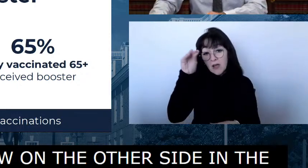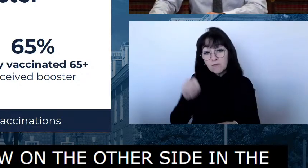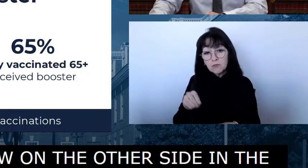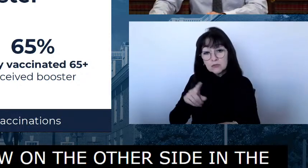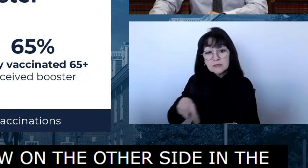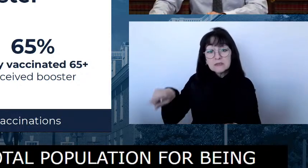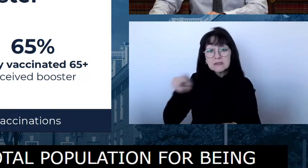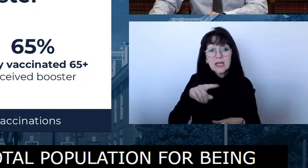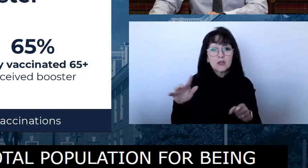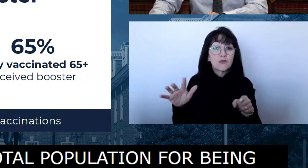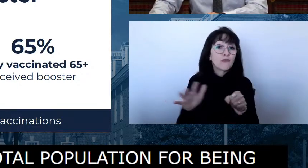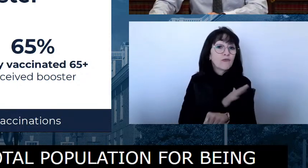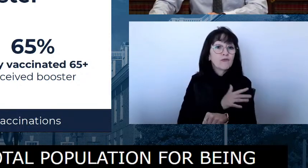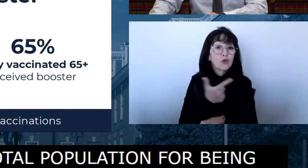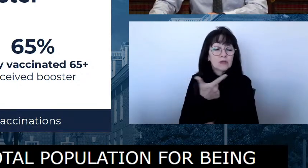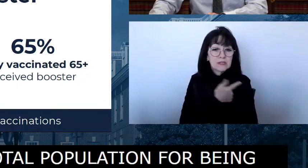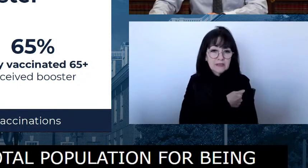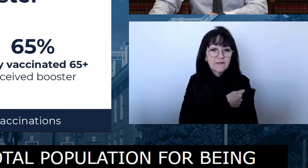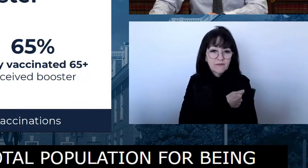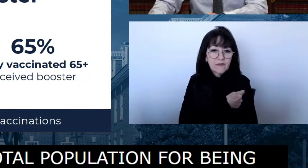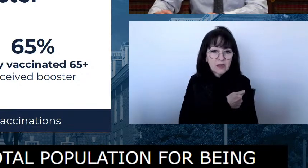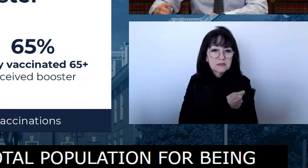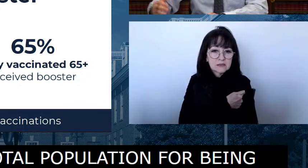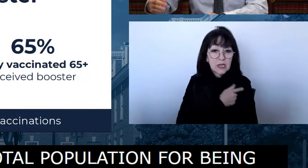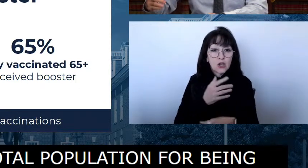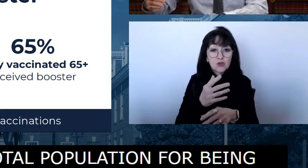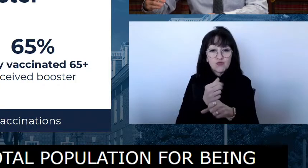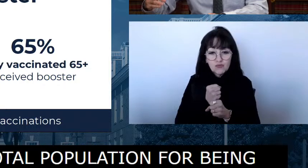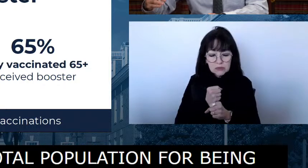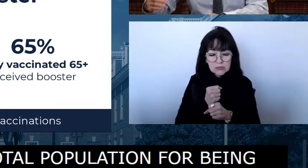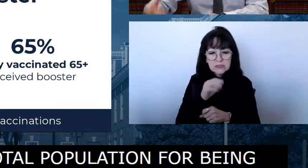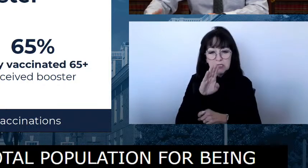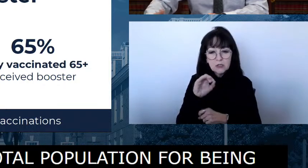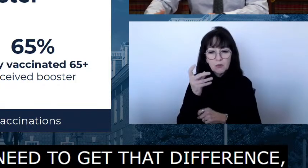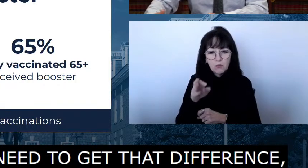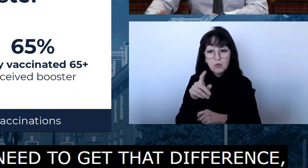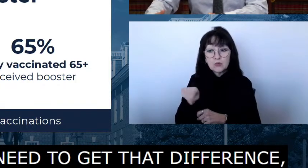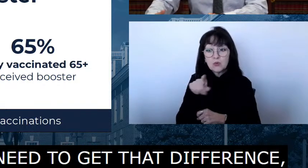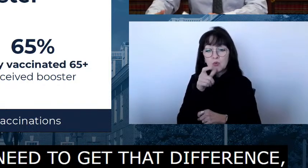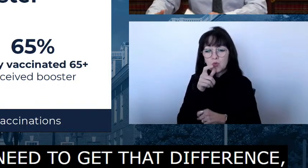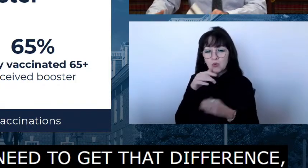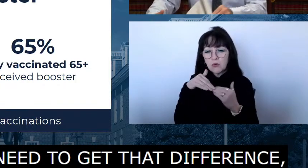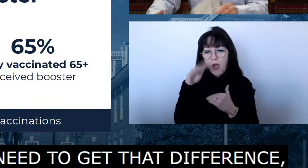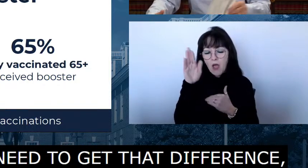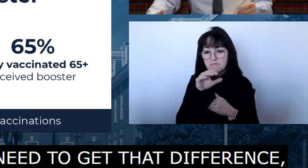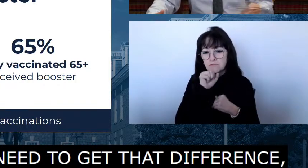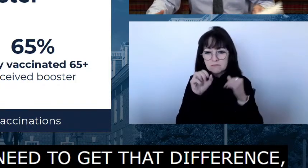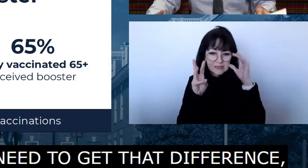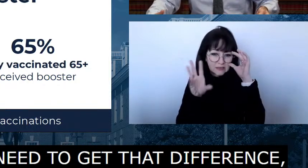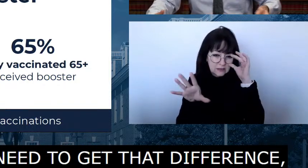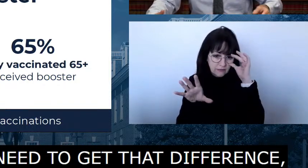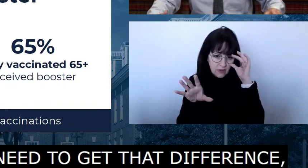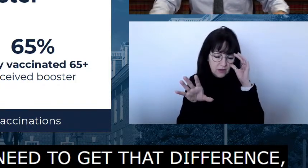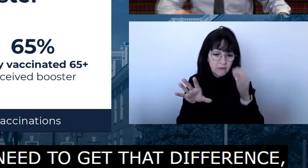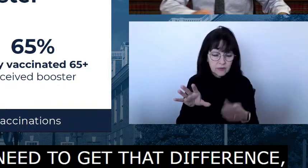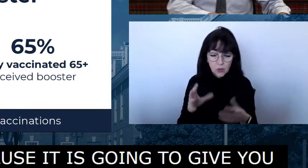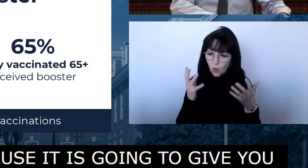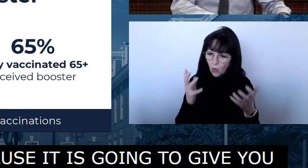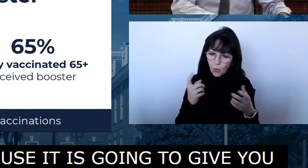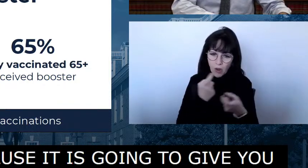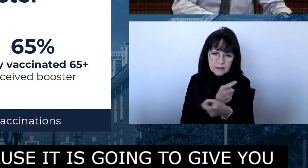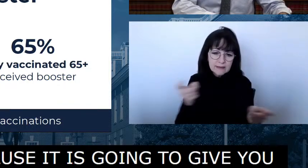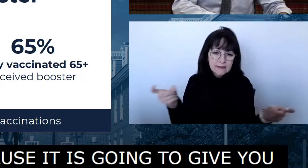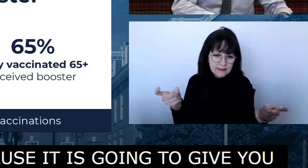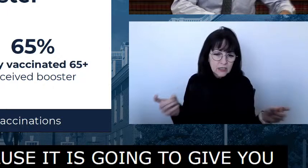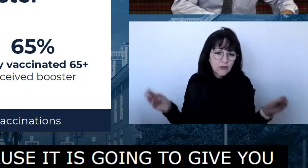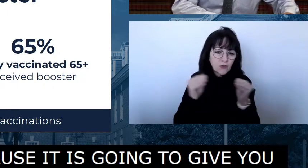difference, those folks boosted, because it's going to give you so much additional protection that's